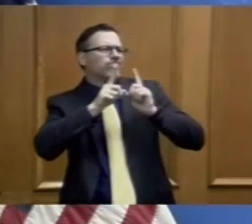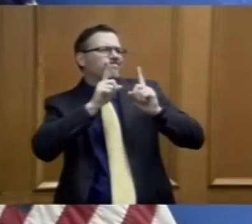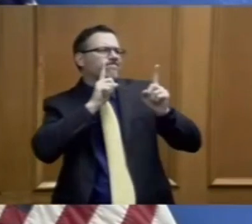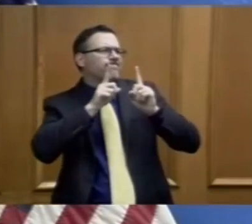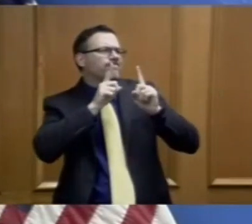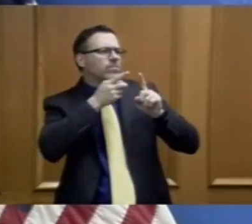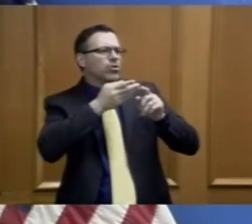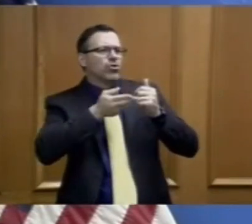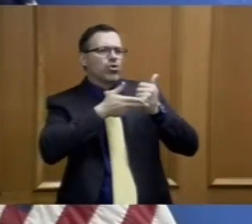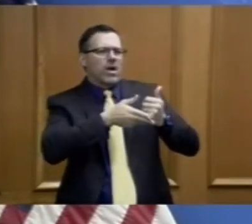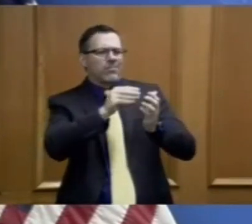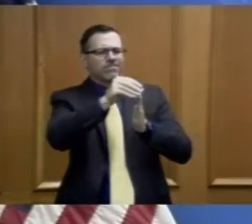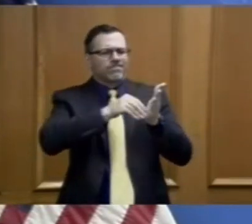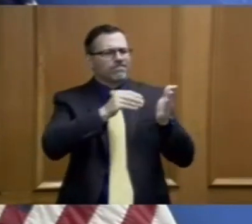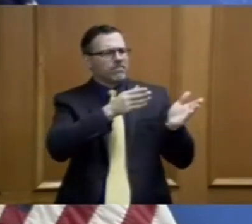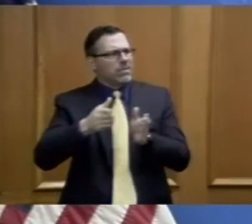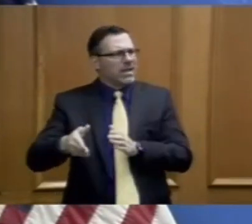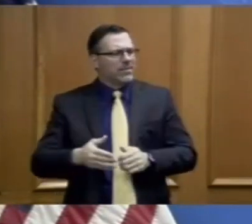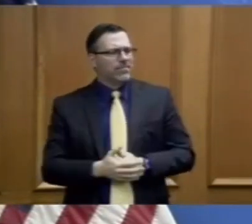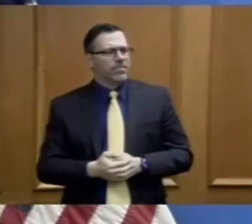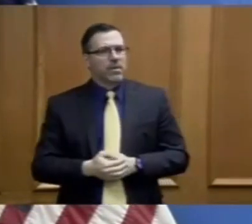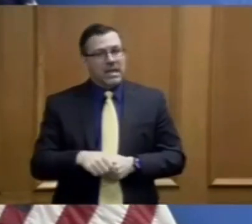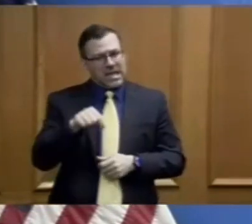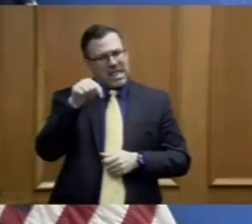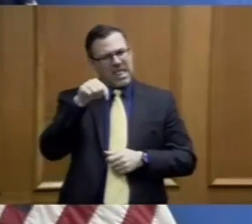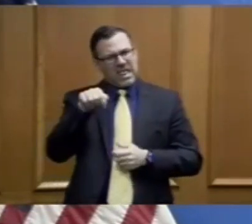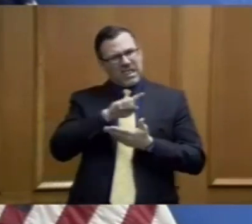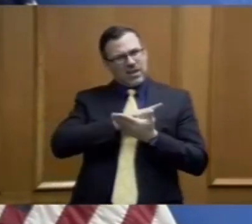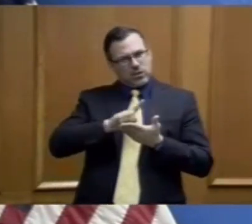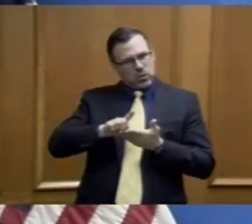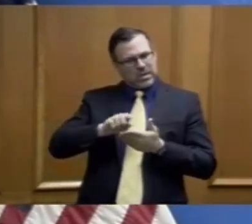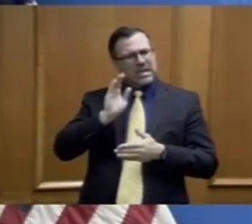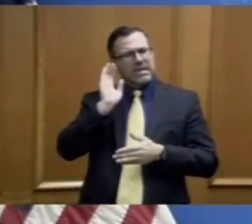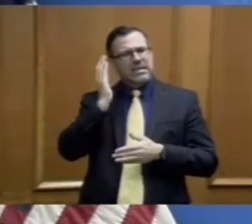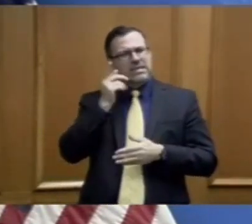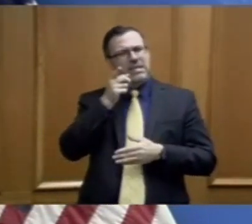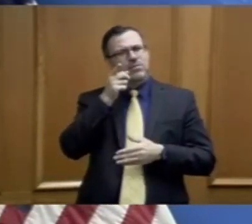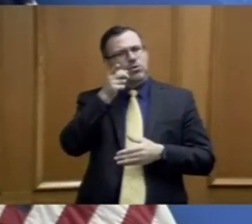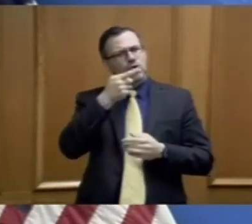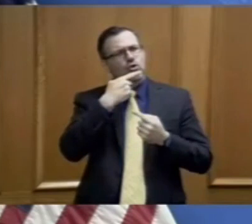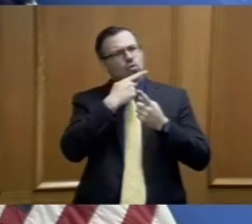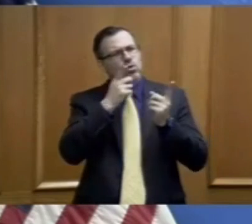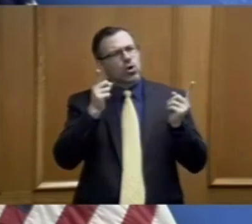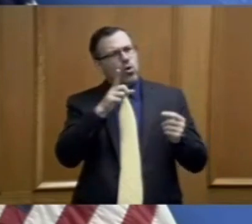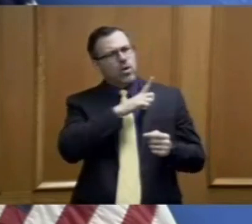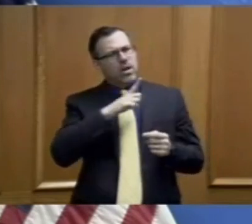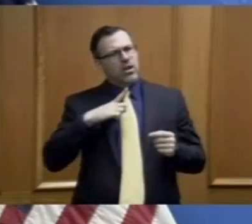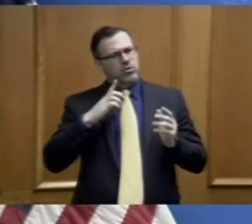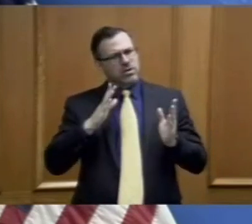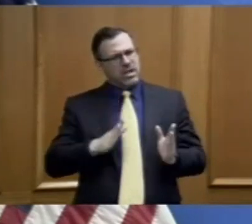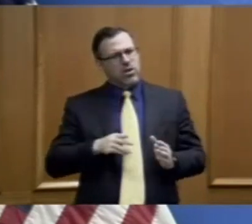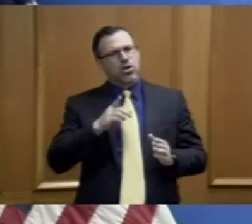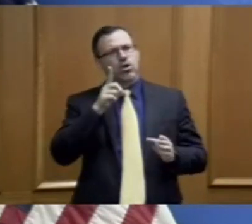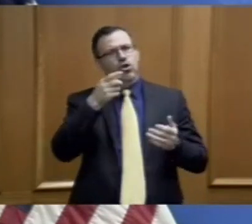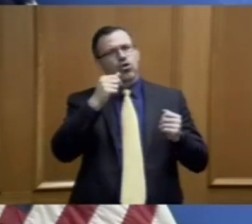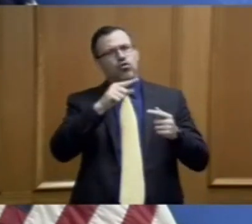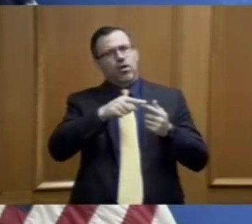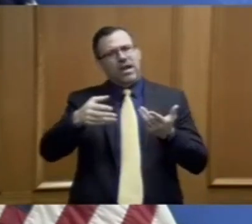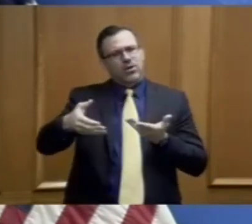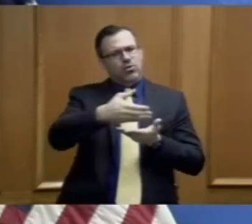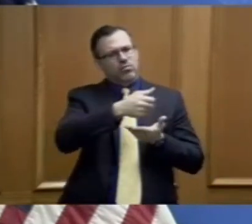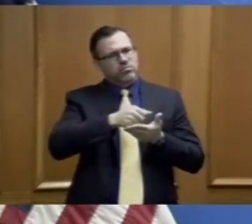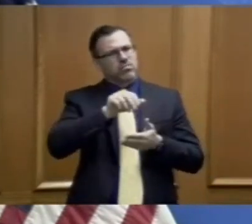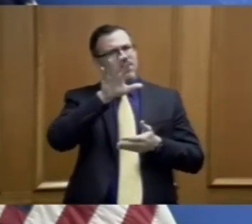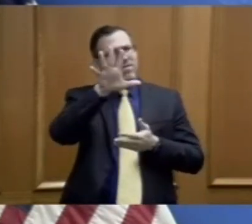this week, it sounds like your administration told state lawmakers that you're working on securing 5 million masks for